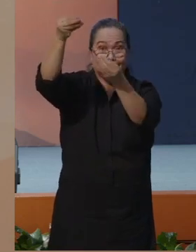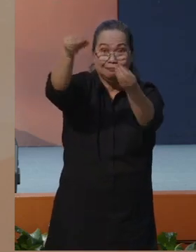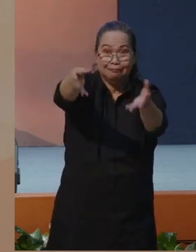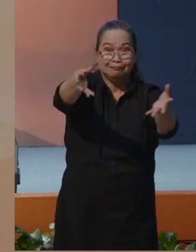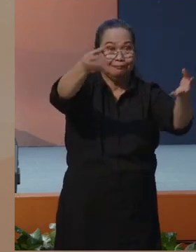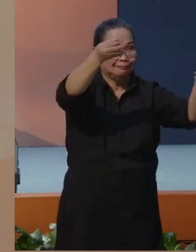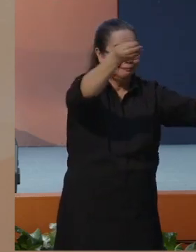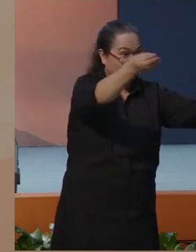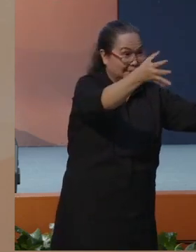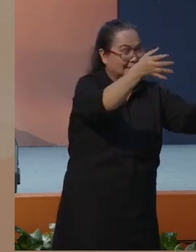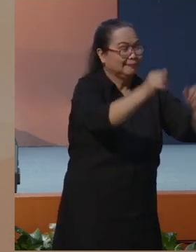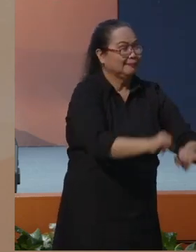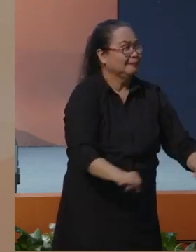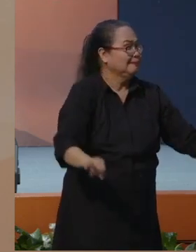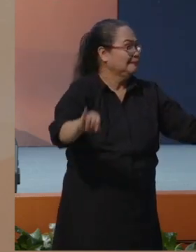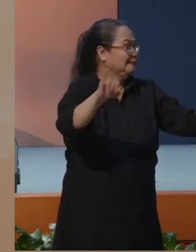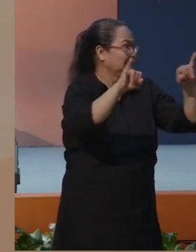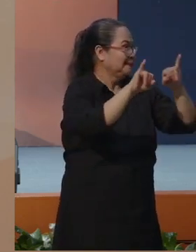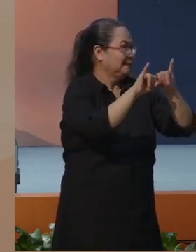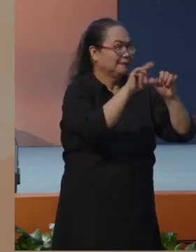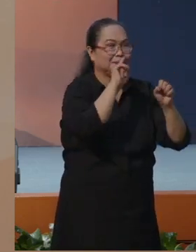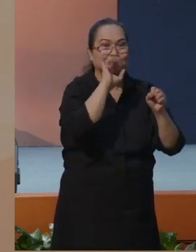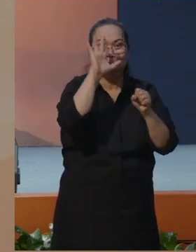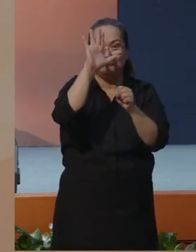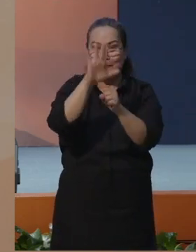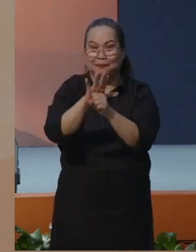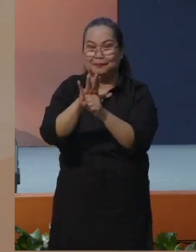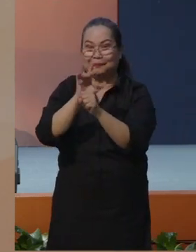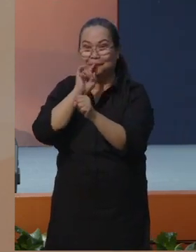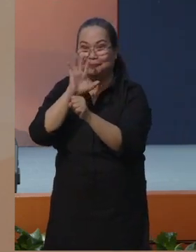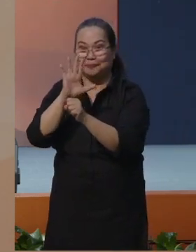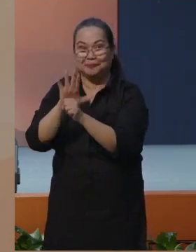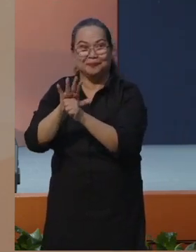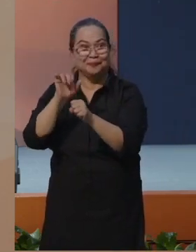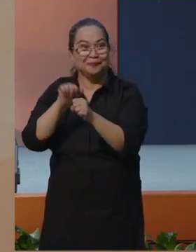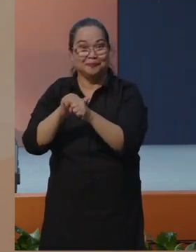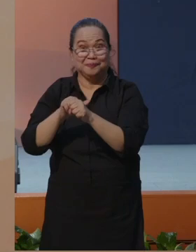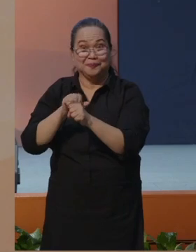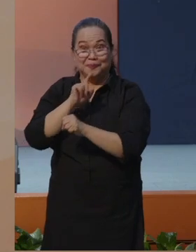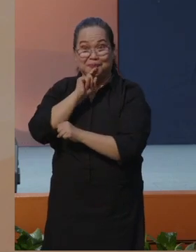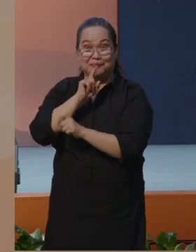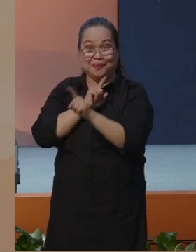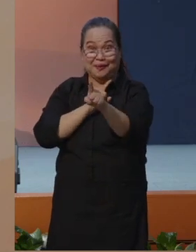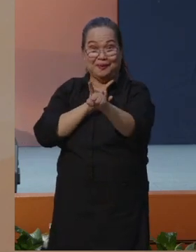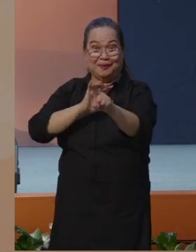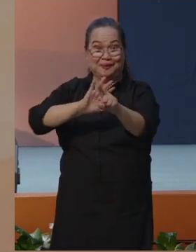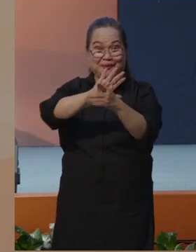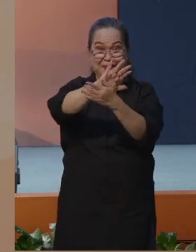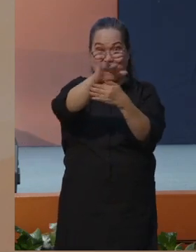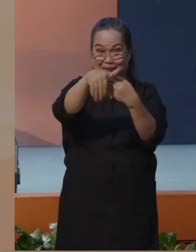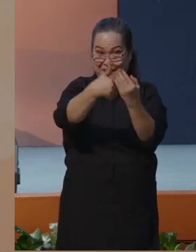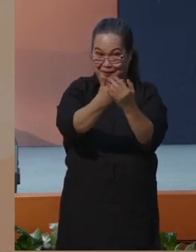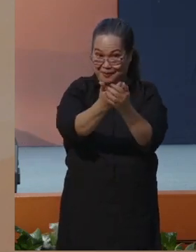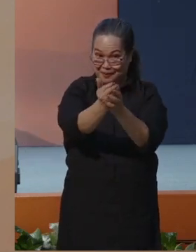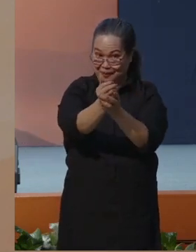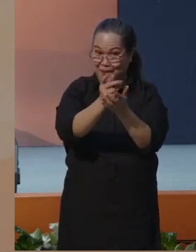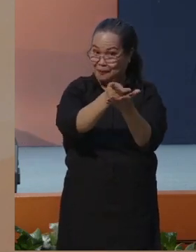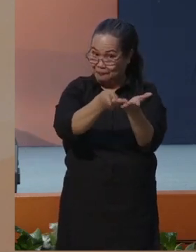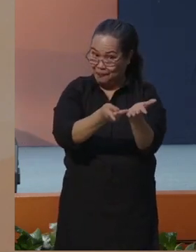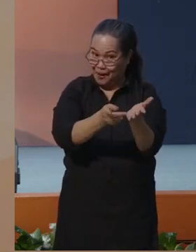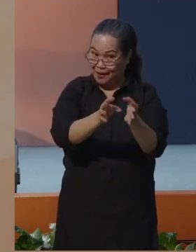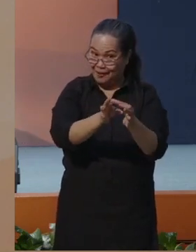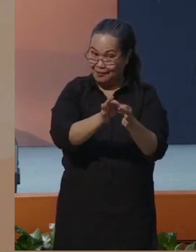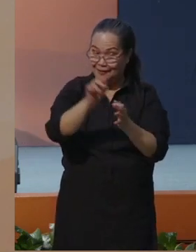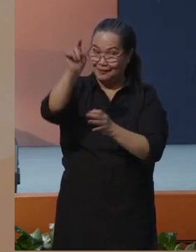His precious and very great promises, so that through them you may become partakers of the divine